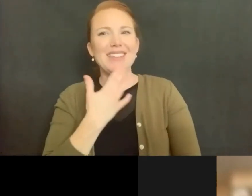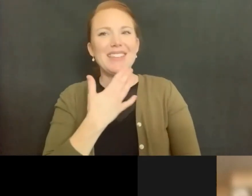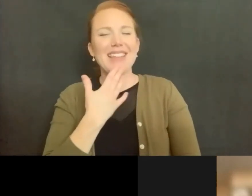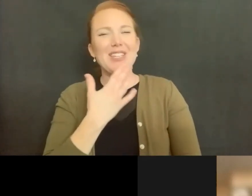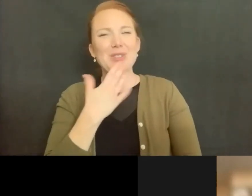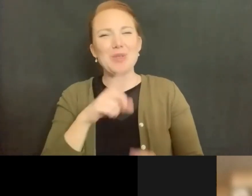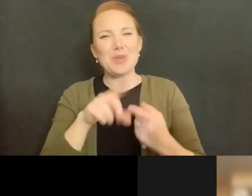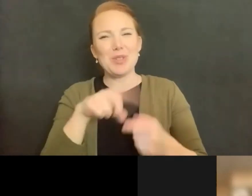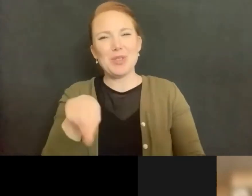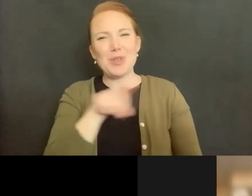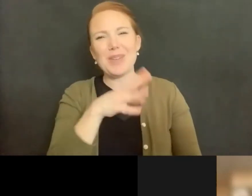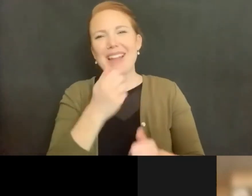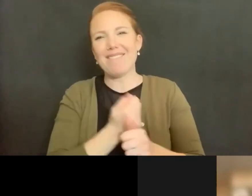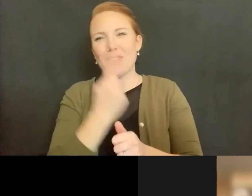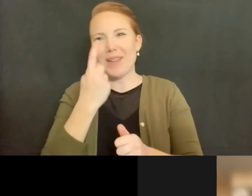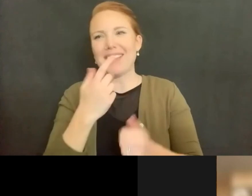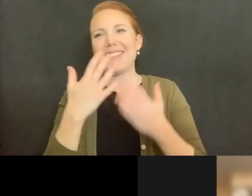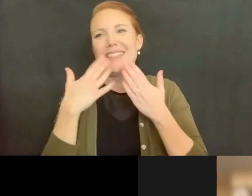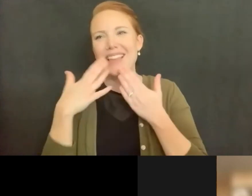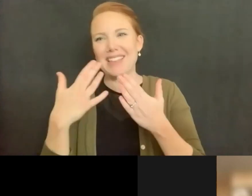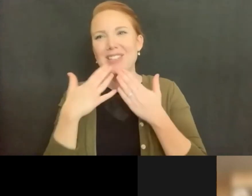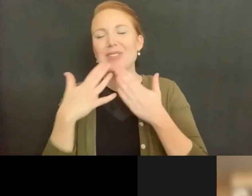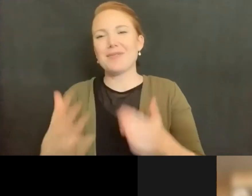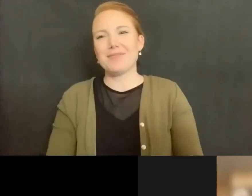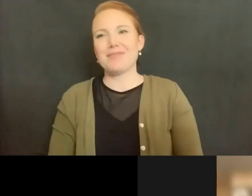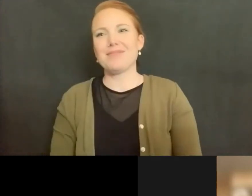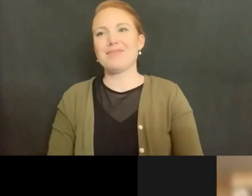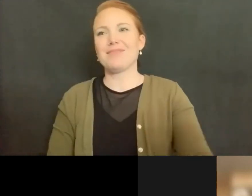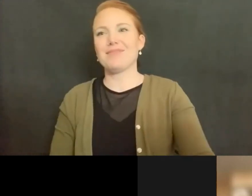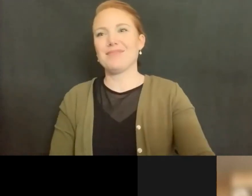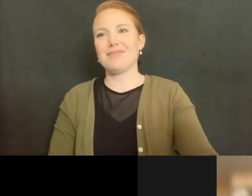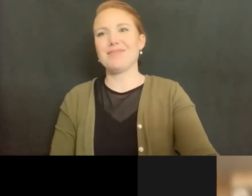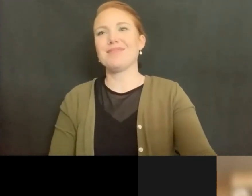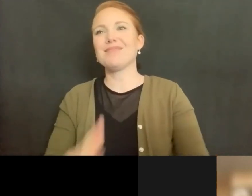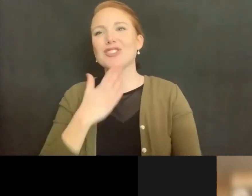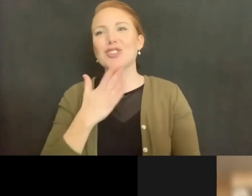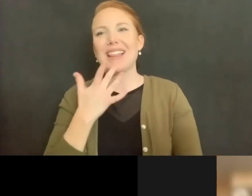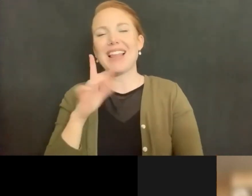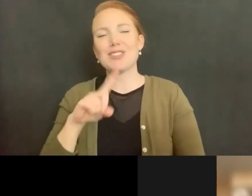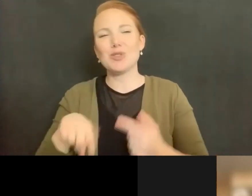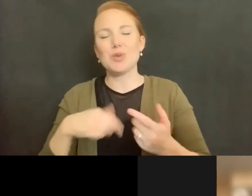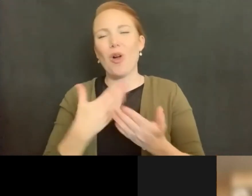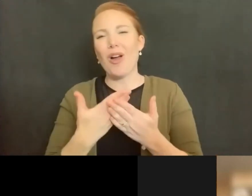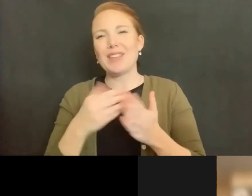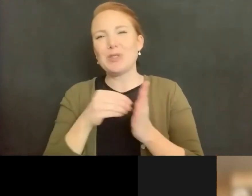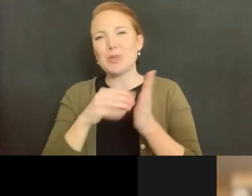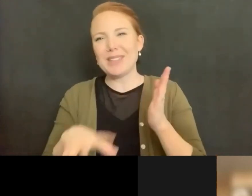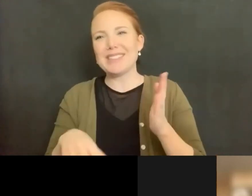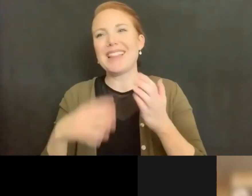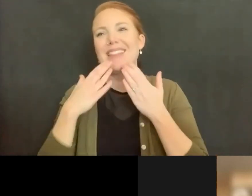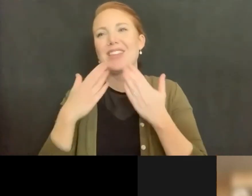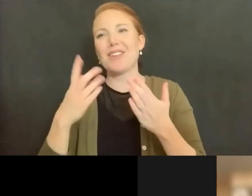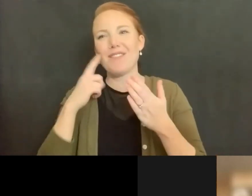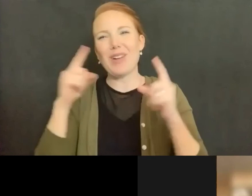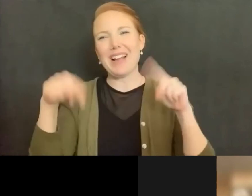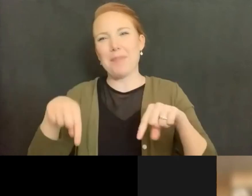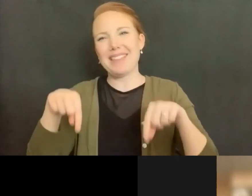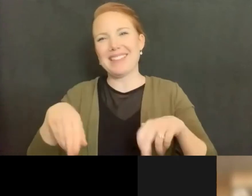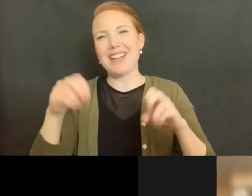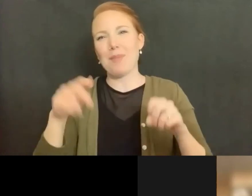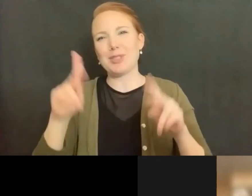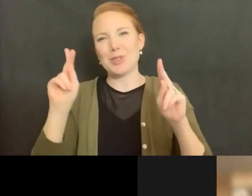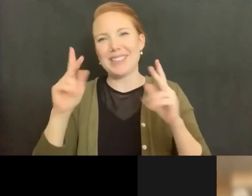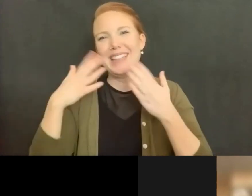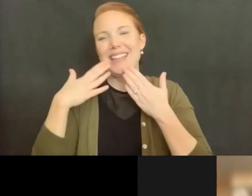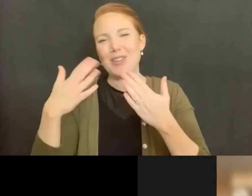you and everybody over here over the Zoom. Good luck to all the students and teachers. And thank you for giving me this opportunity, Mr.